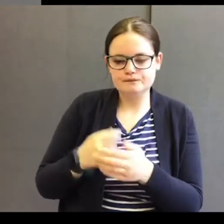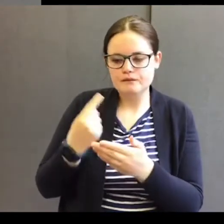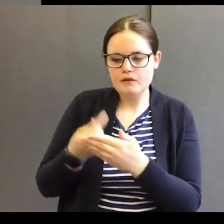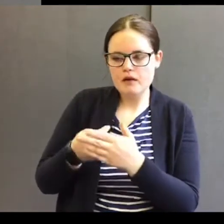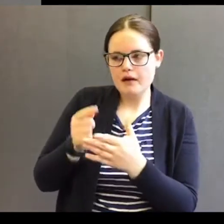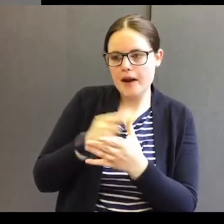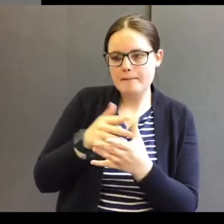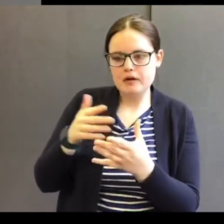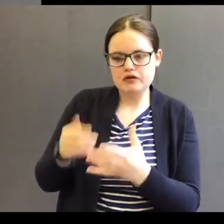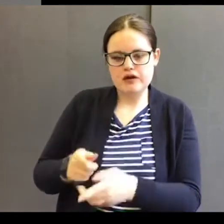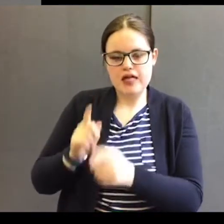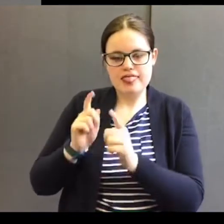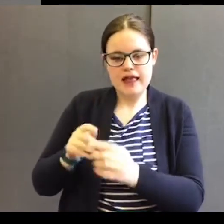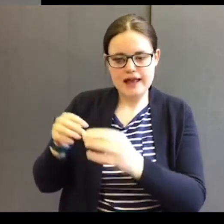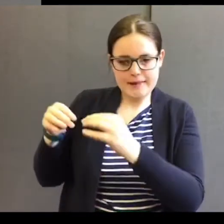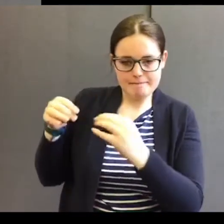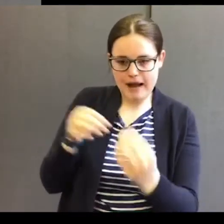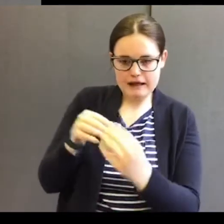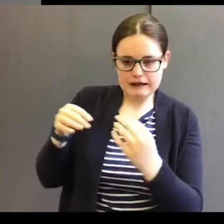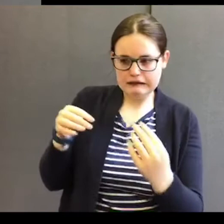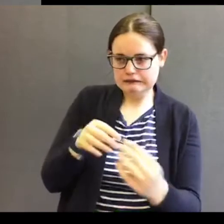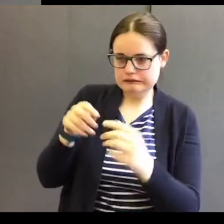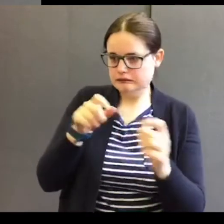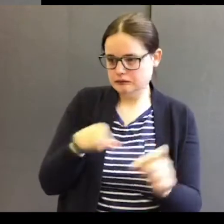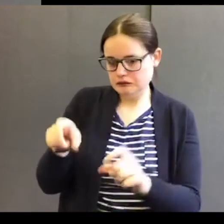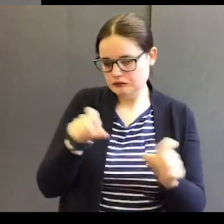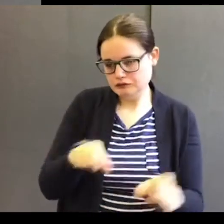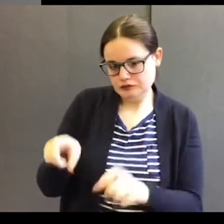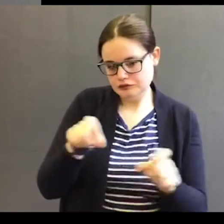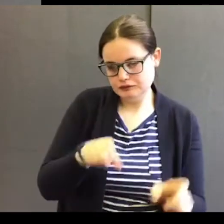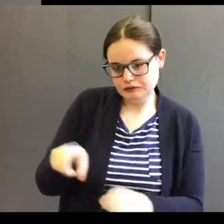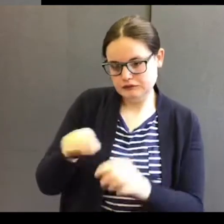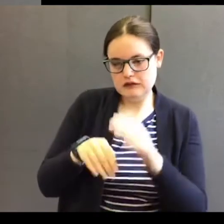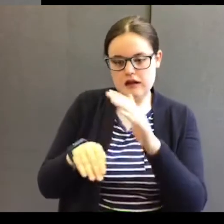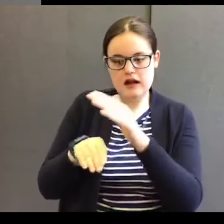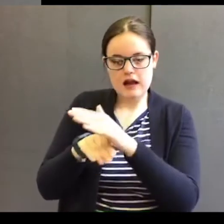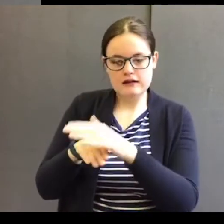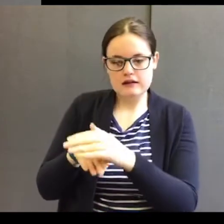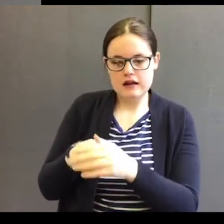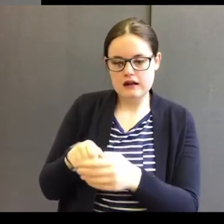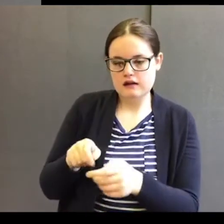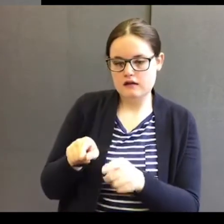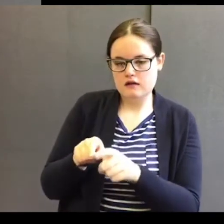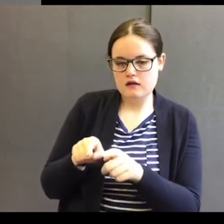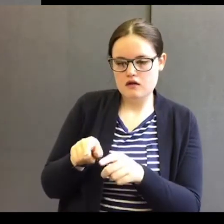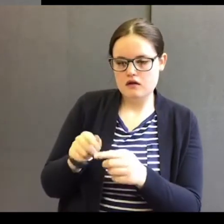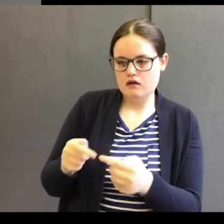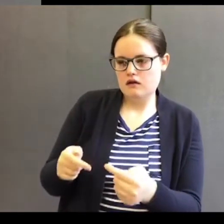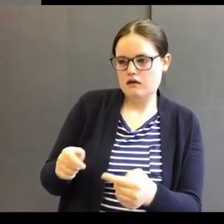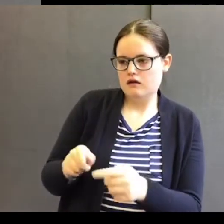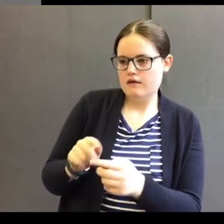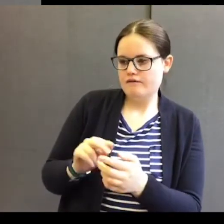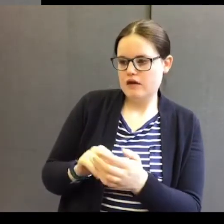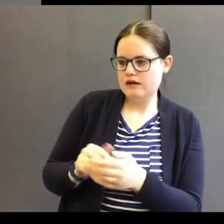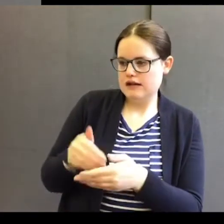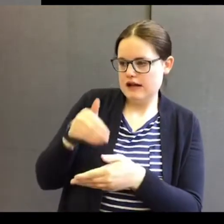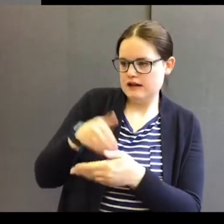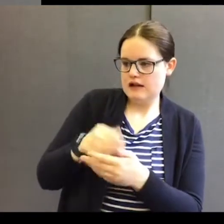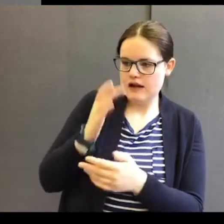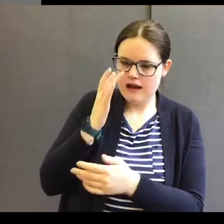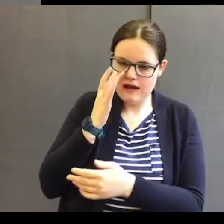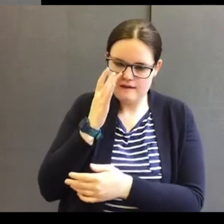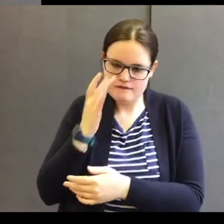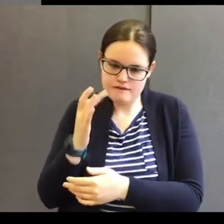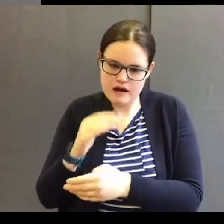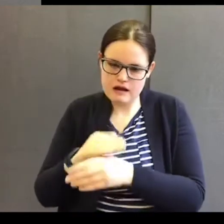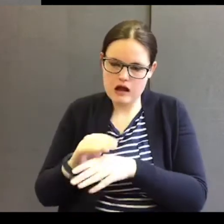the other apostles. This battle is going to go on. The outward versus the inward. The